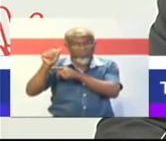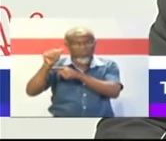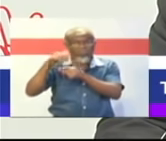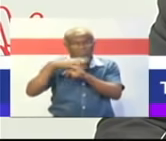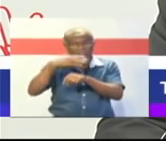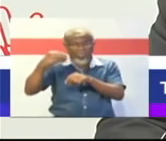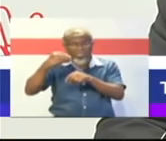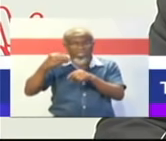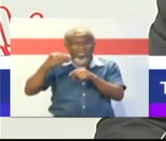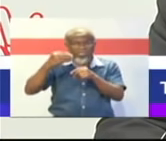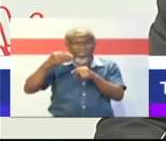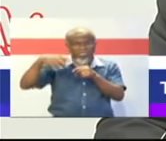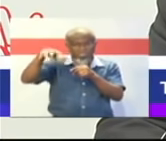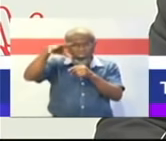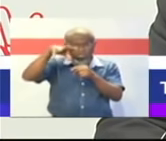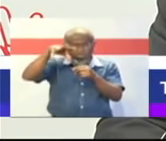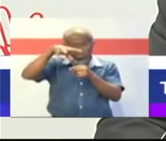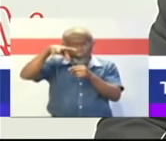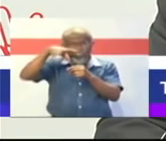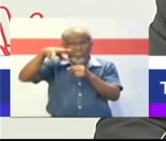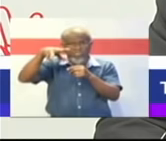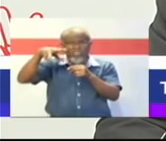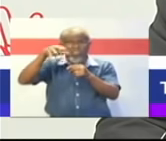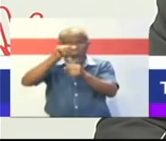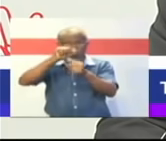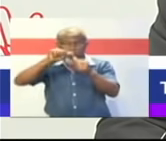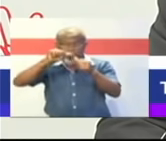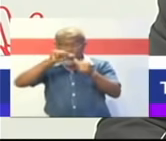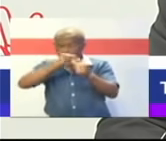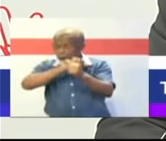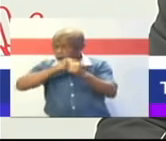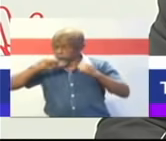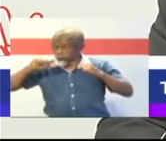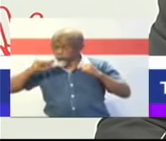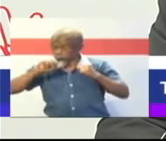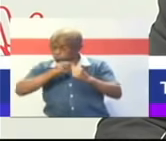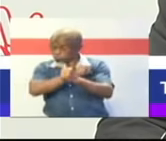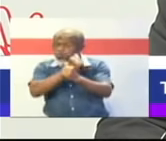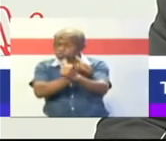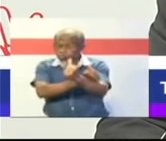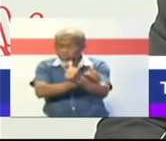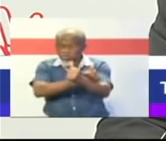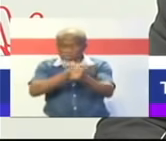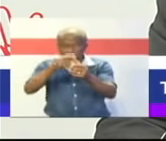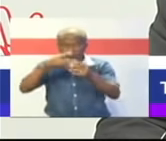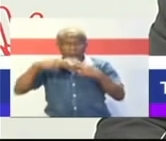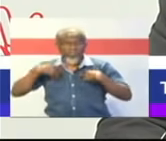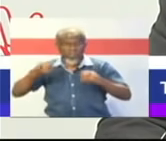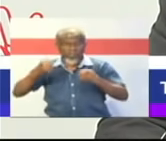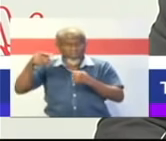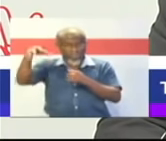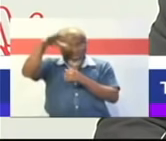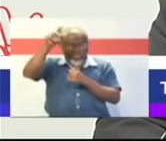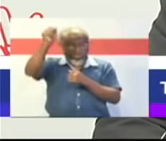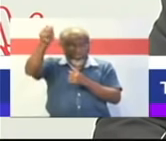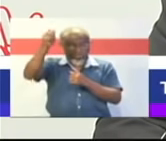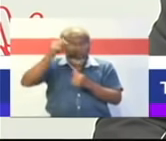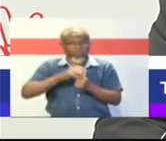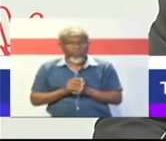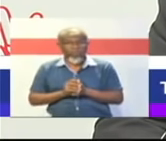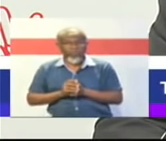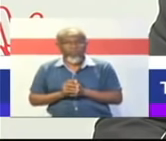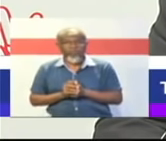House of Assembly as it relates to their response, and it is a national response for Trinidad and Tobago. So